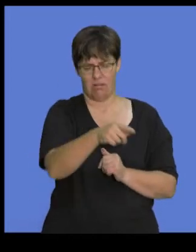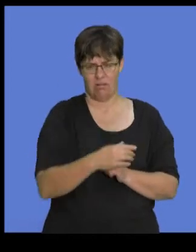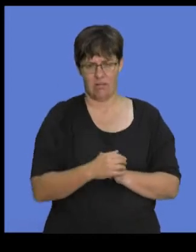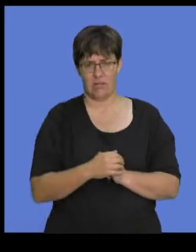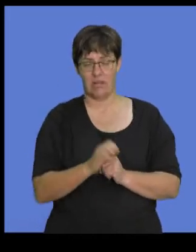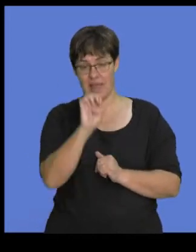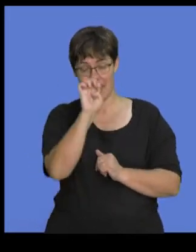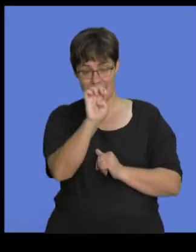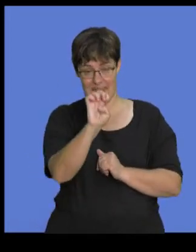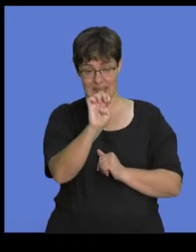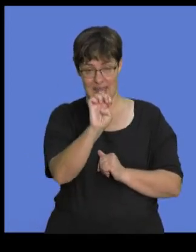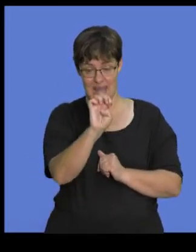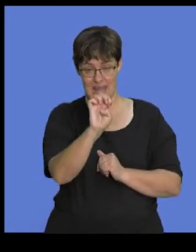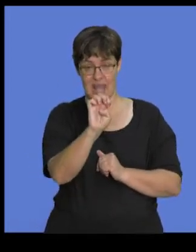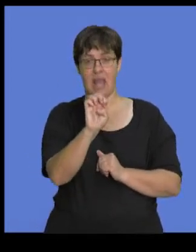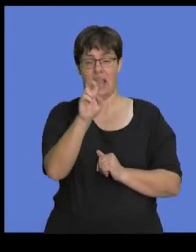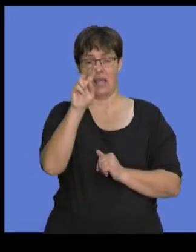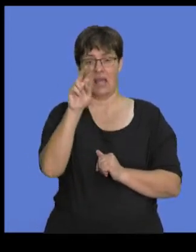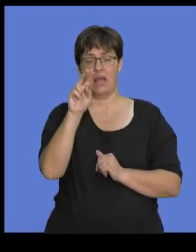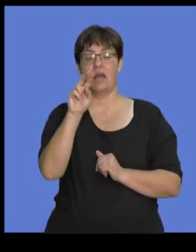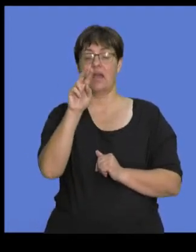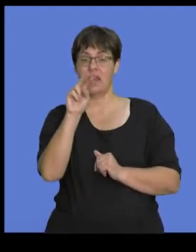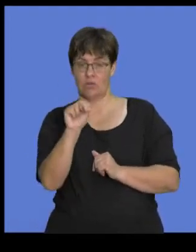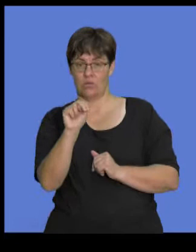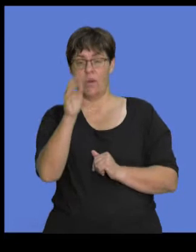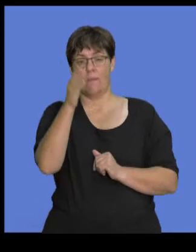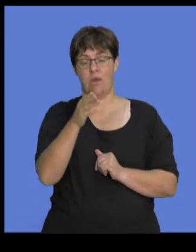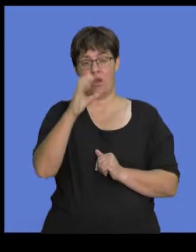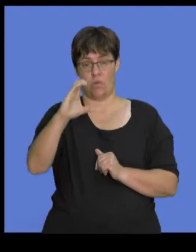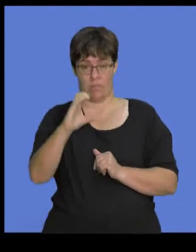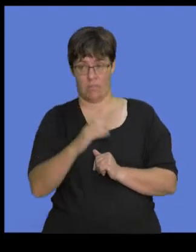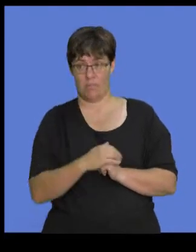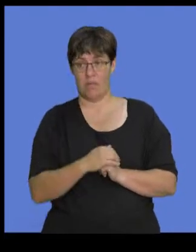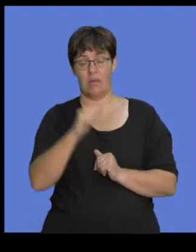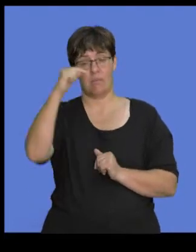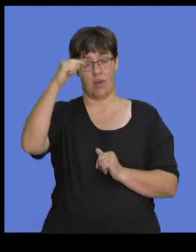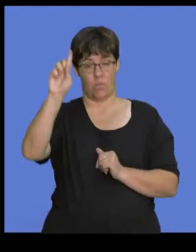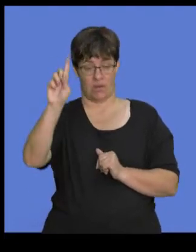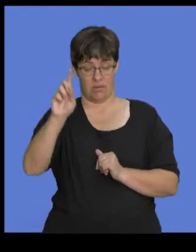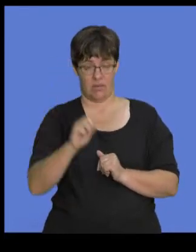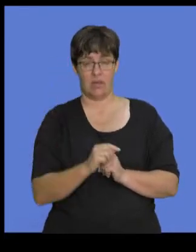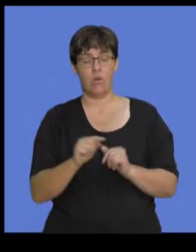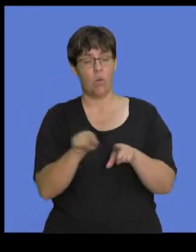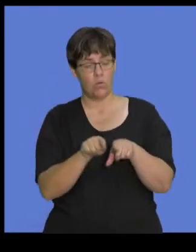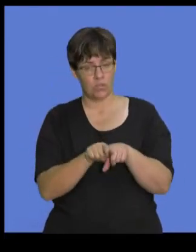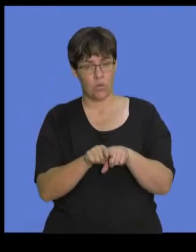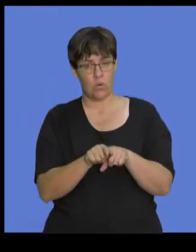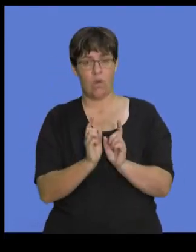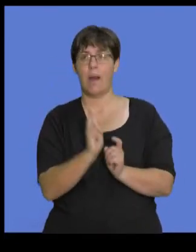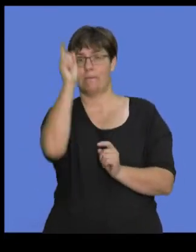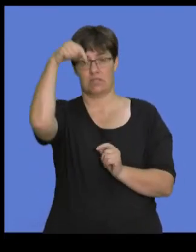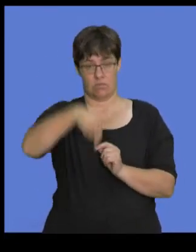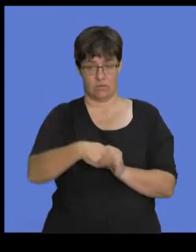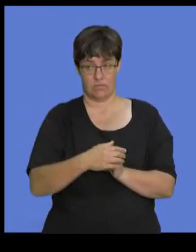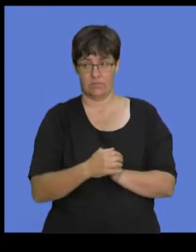this E, the unit is Newton per Coulomb, okay? And we also need to emphasize on the